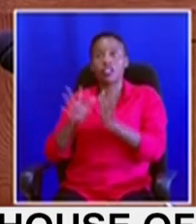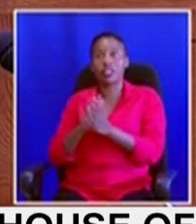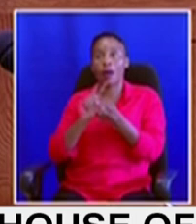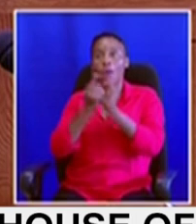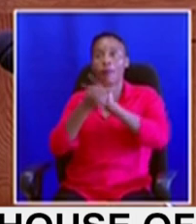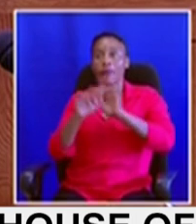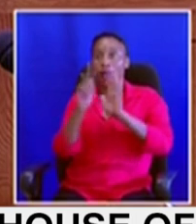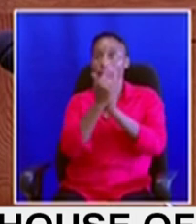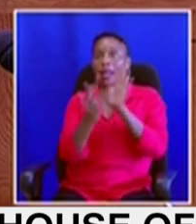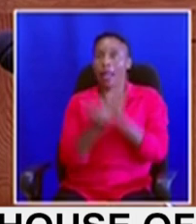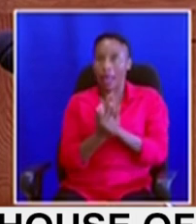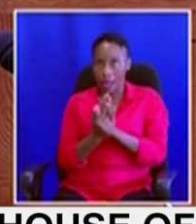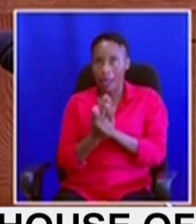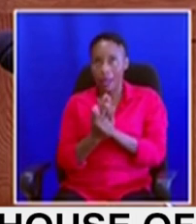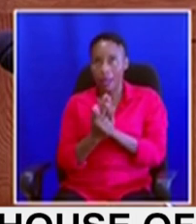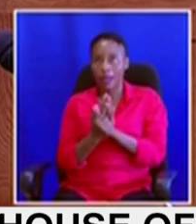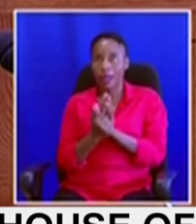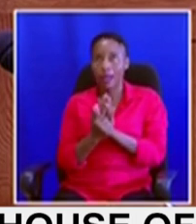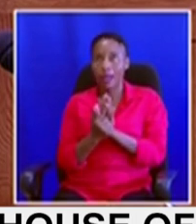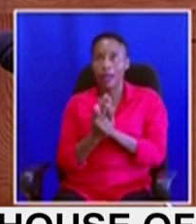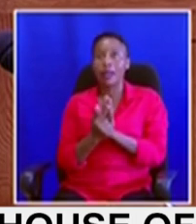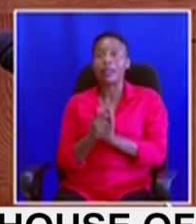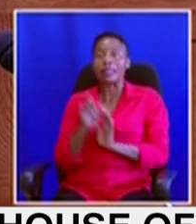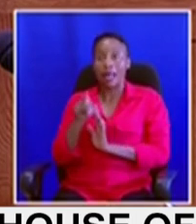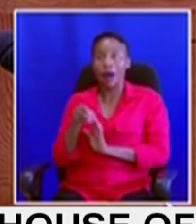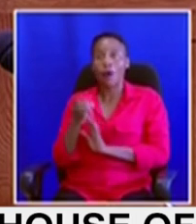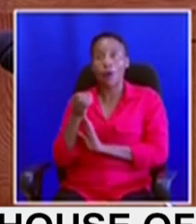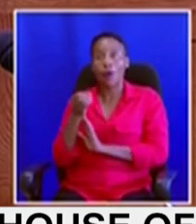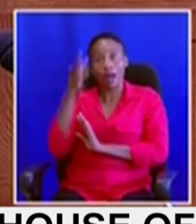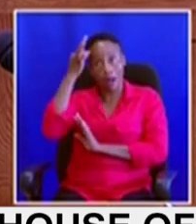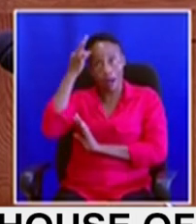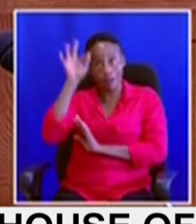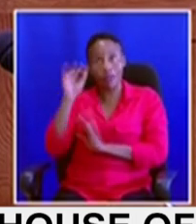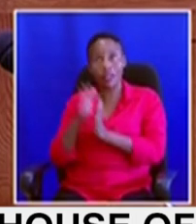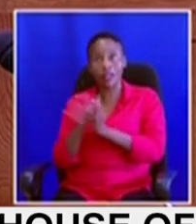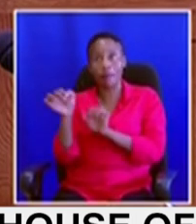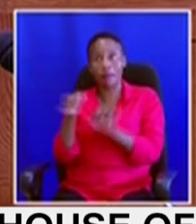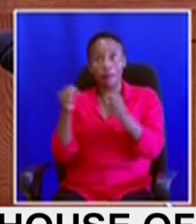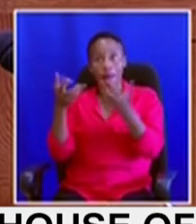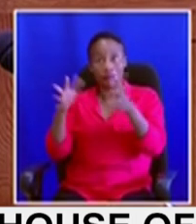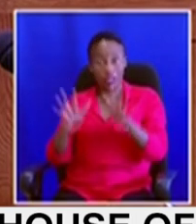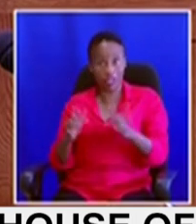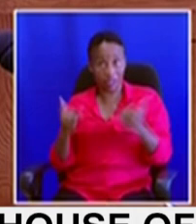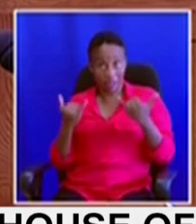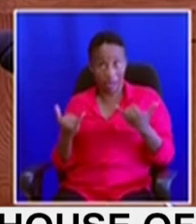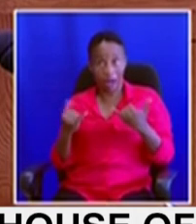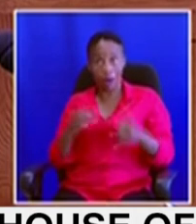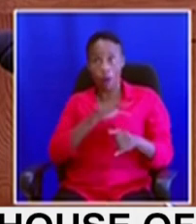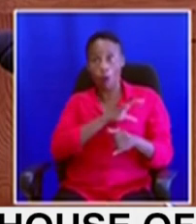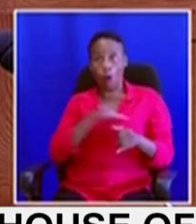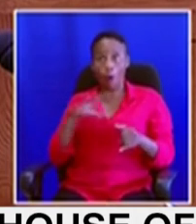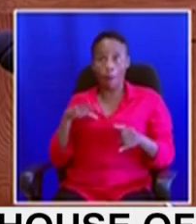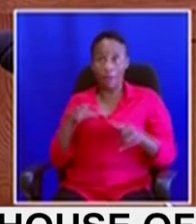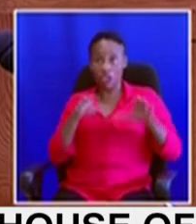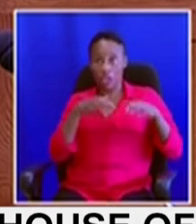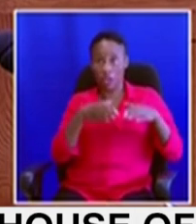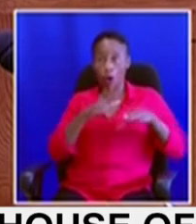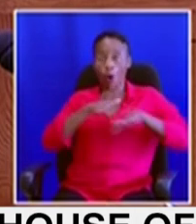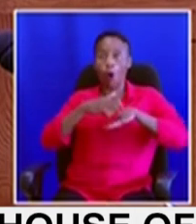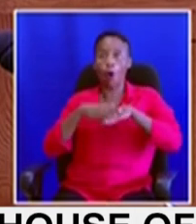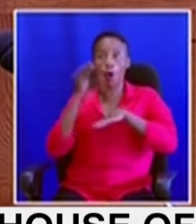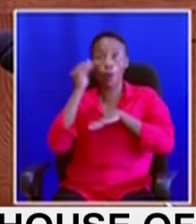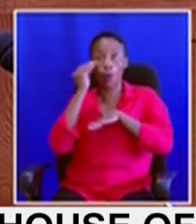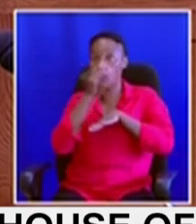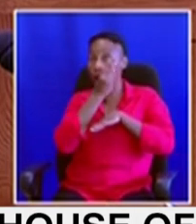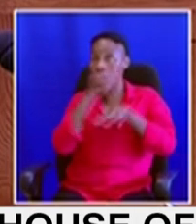To give effect to this provision, government has appointed a commission on Khoi-San matters, and